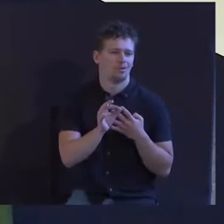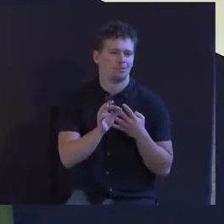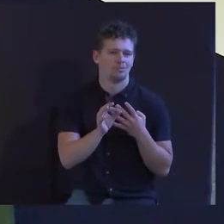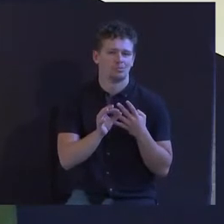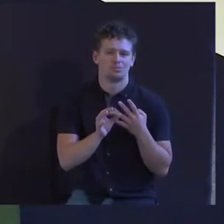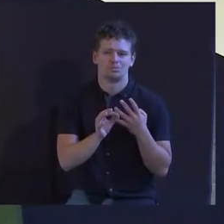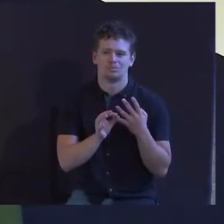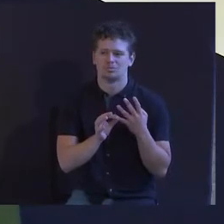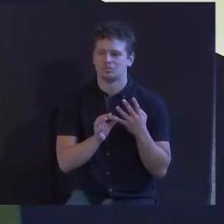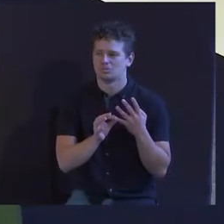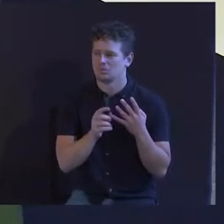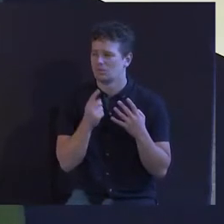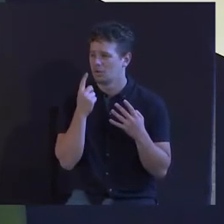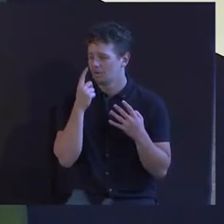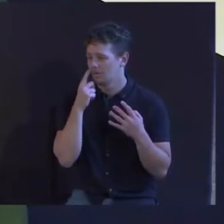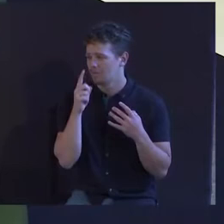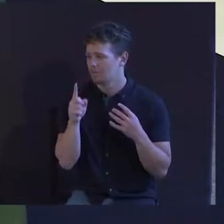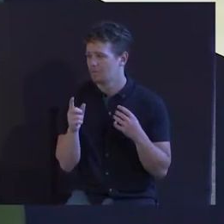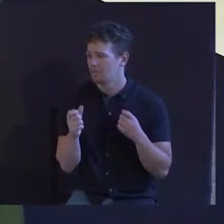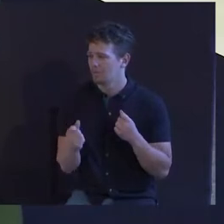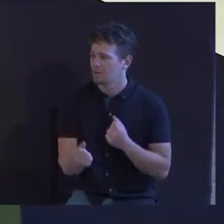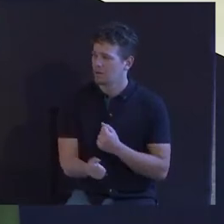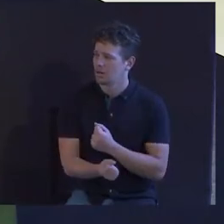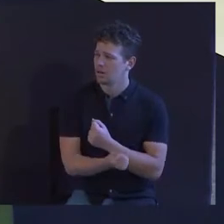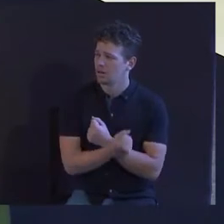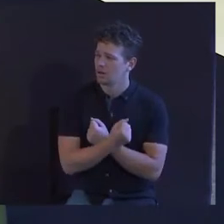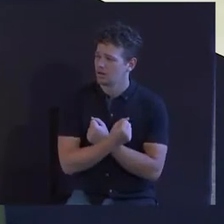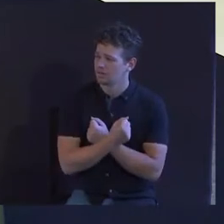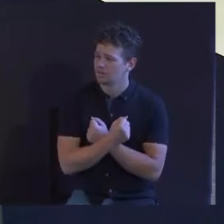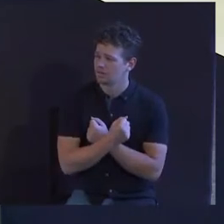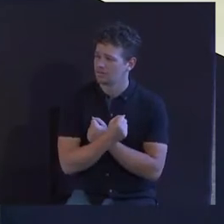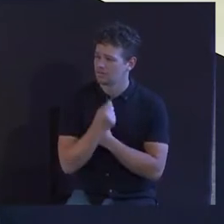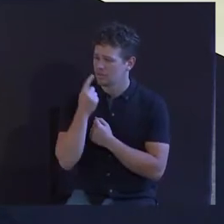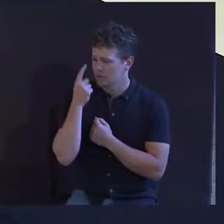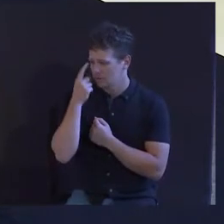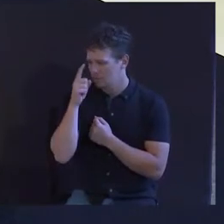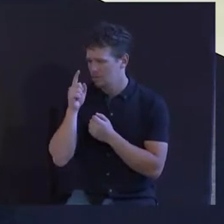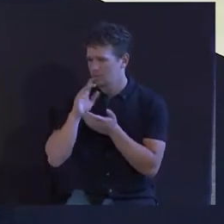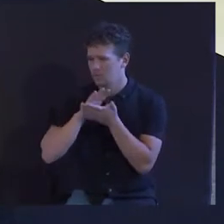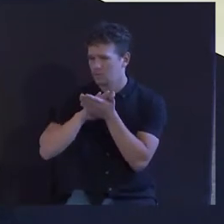the choice of love, the choice of peace,